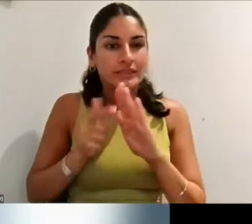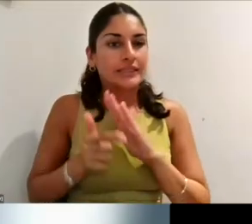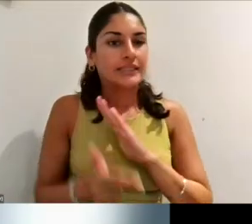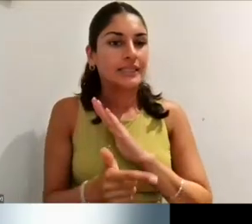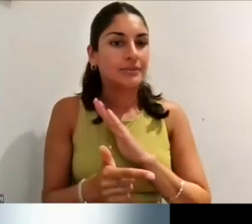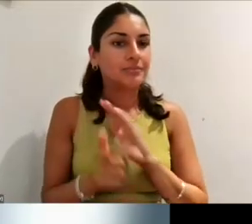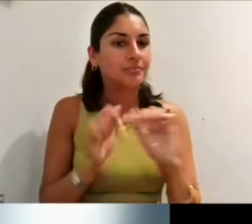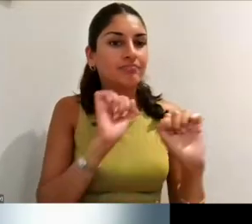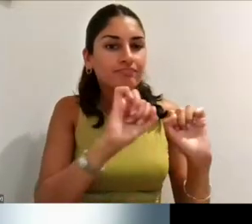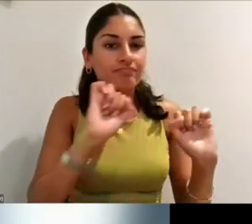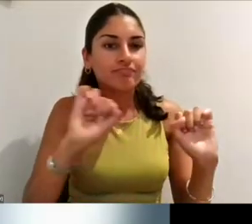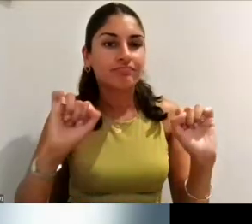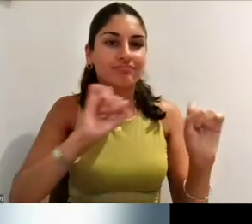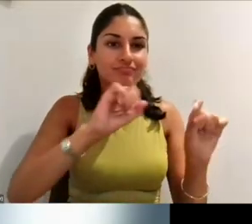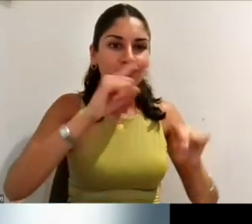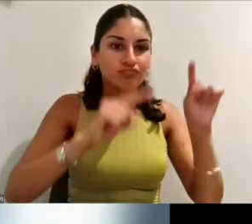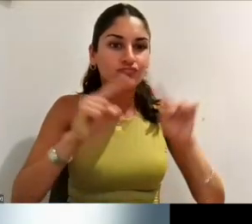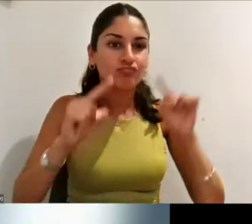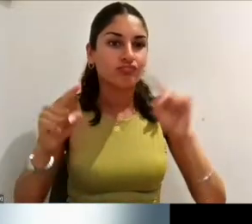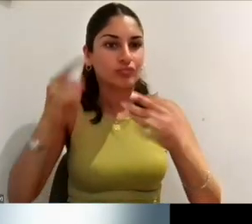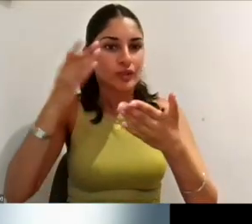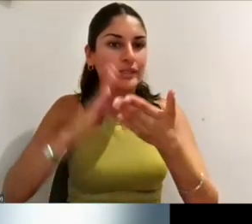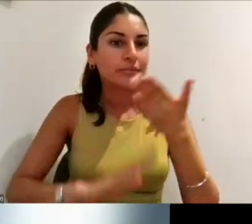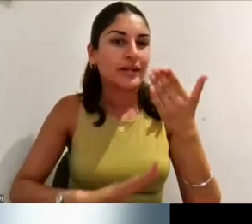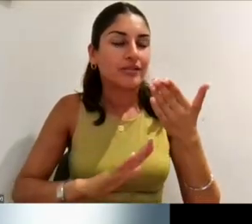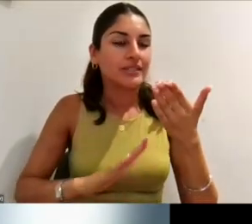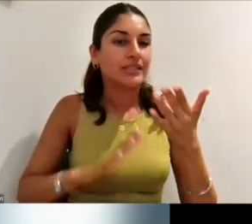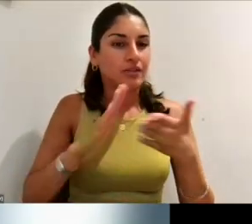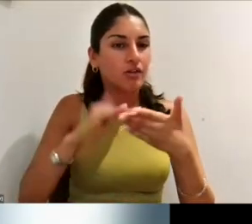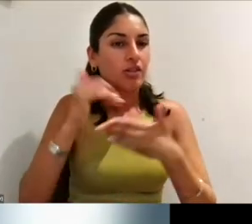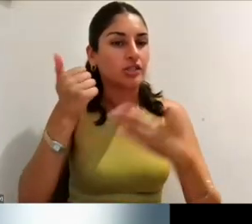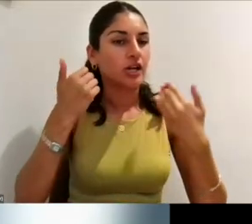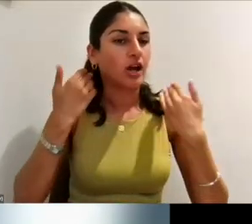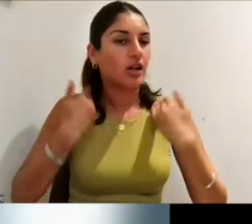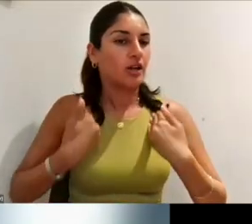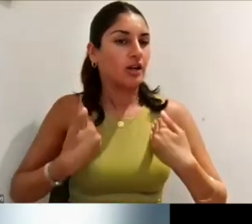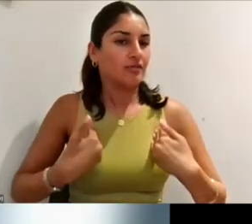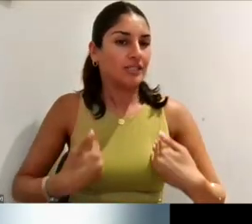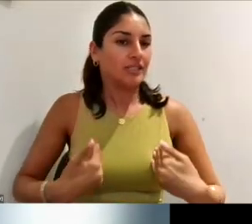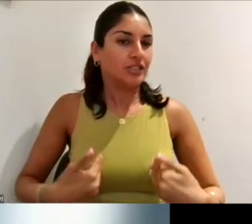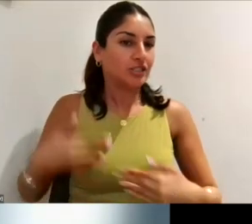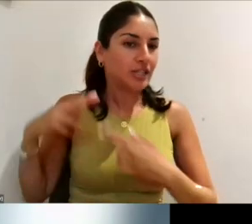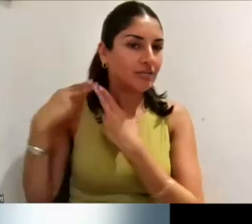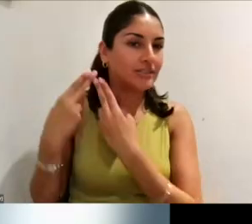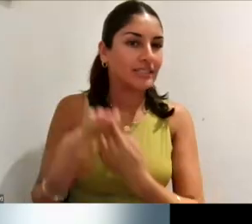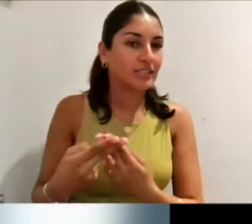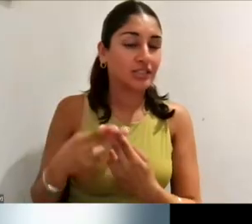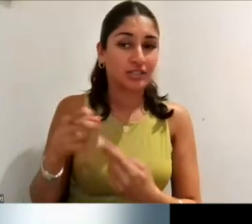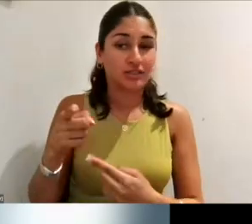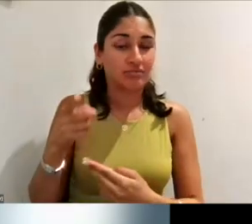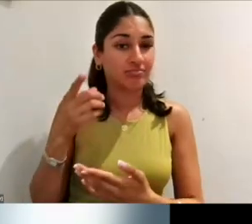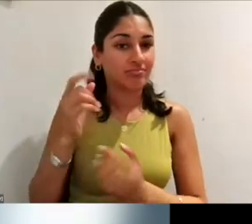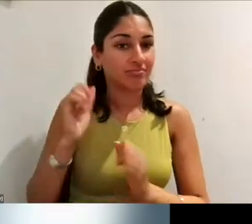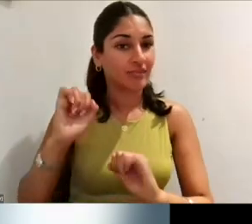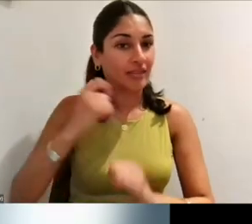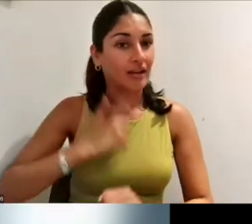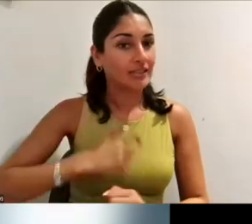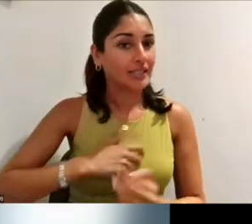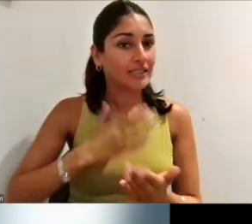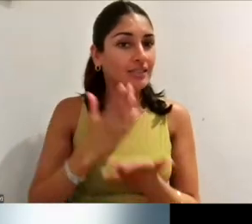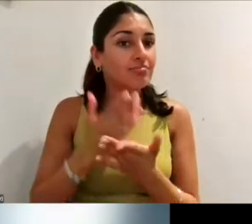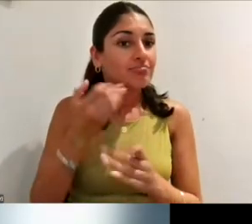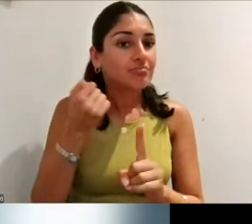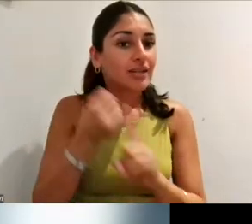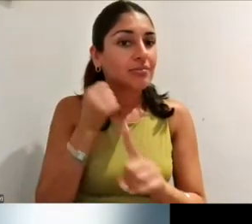with culture and heritage and how that's impacted their lives and their choices and how it's impacted